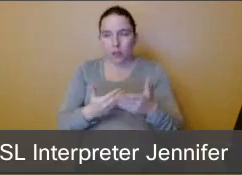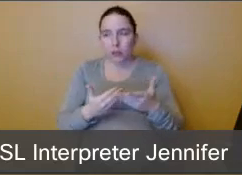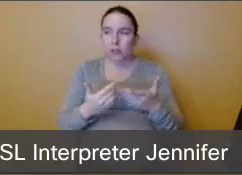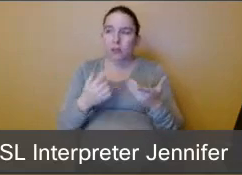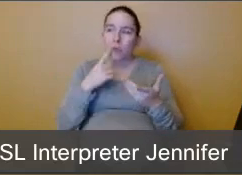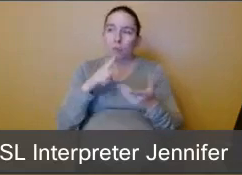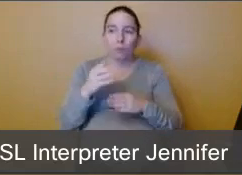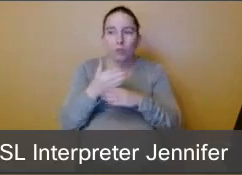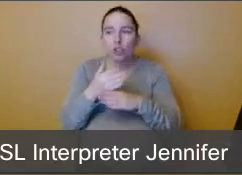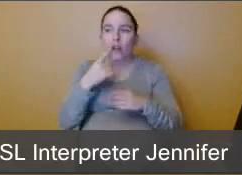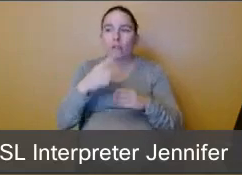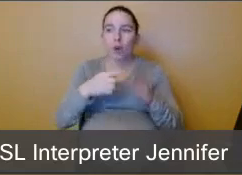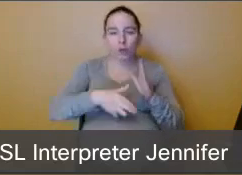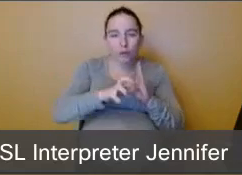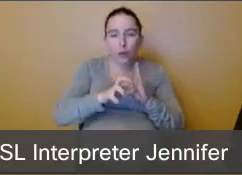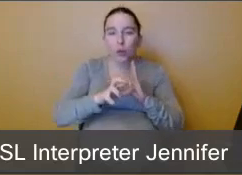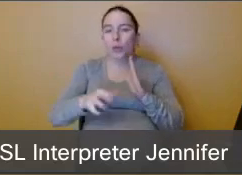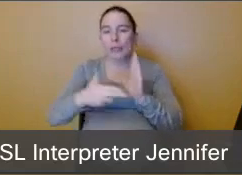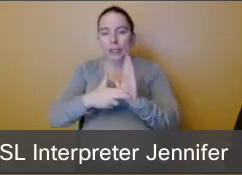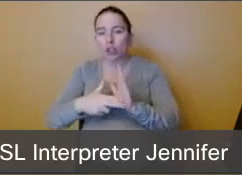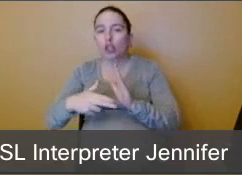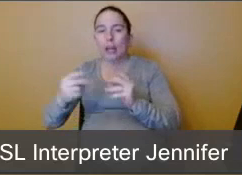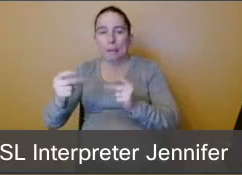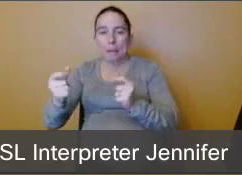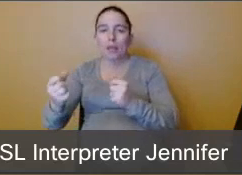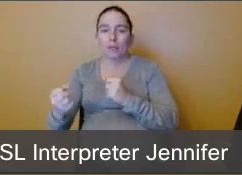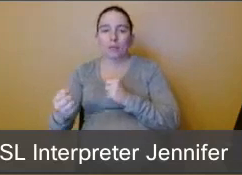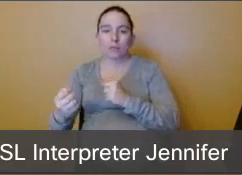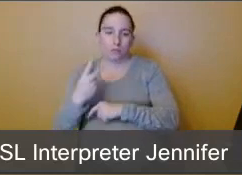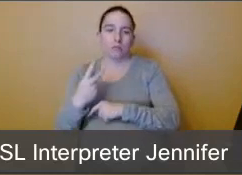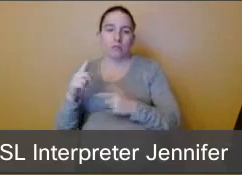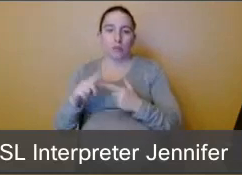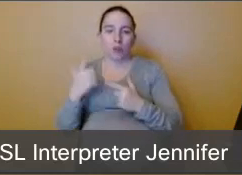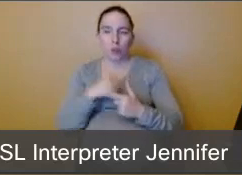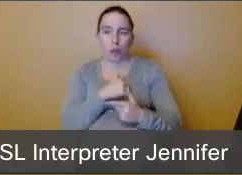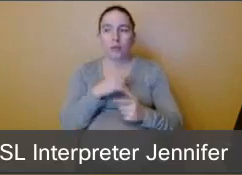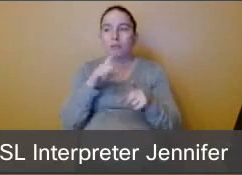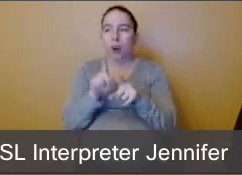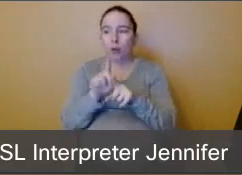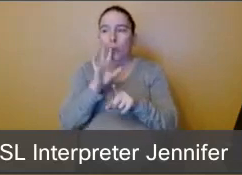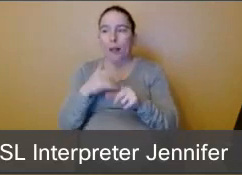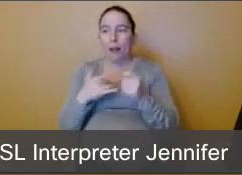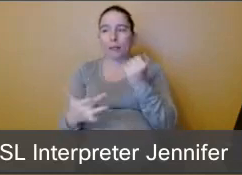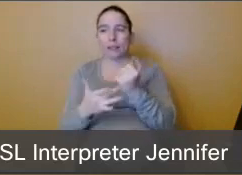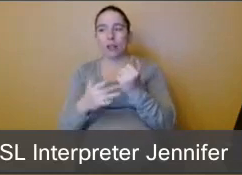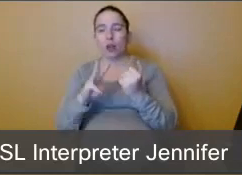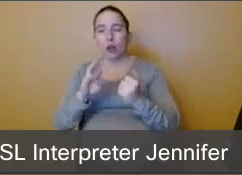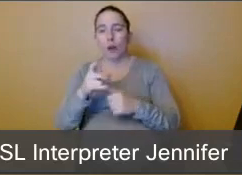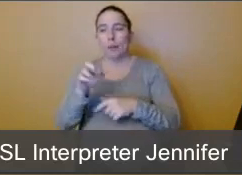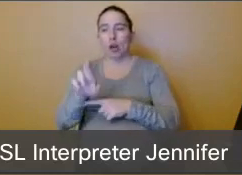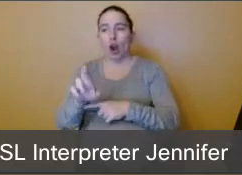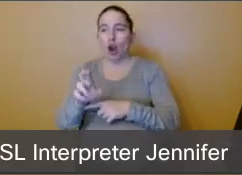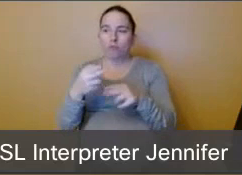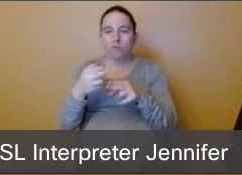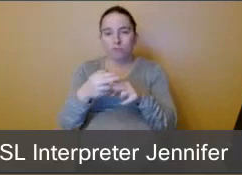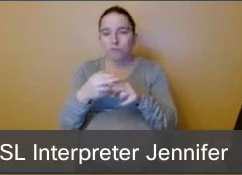and signature and immediate return to us. We'll also have the technical assistance webinar, again, tentatively planned, for late